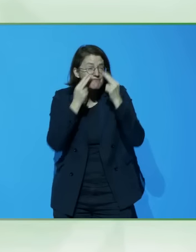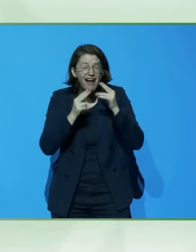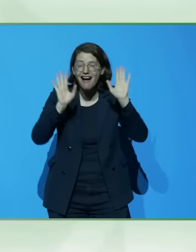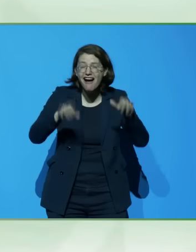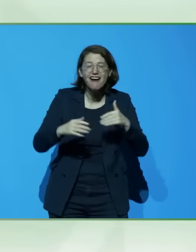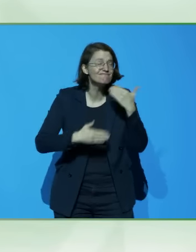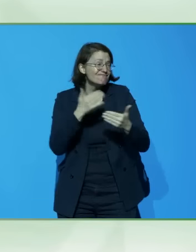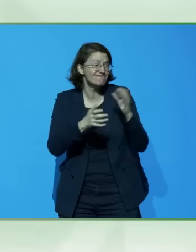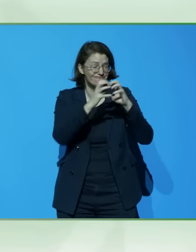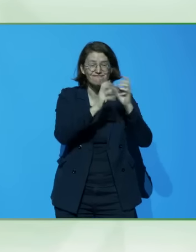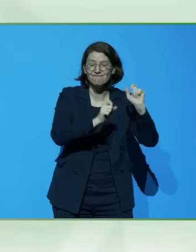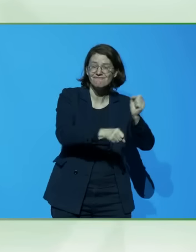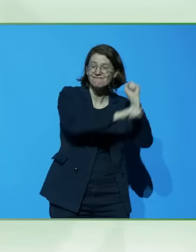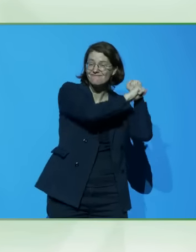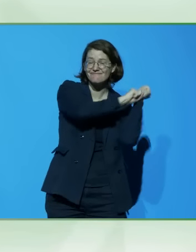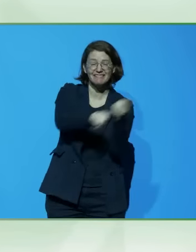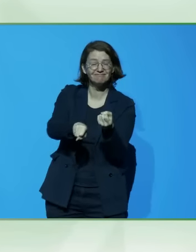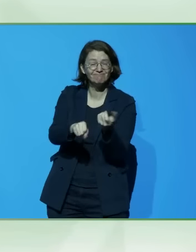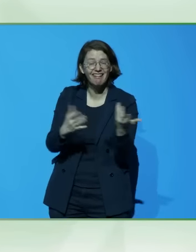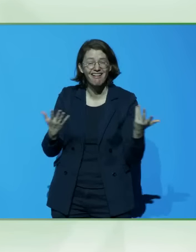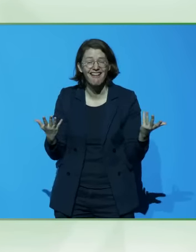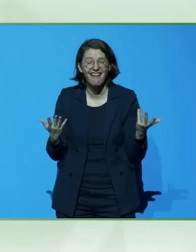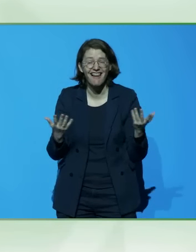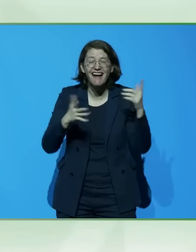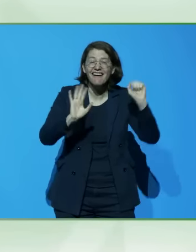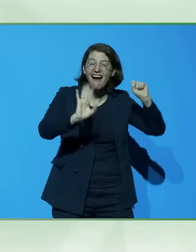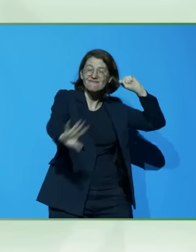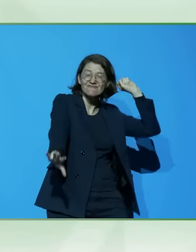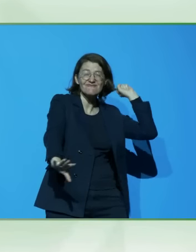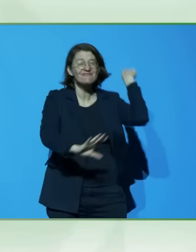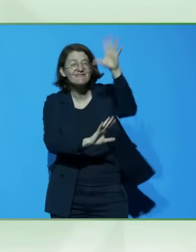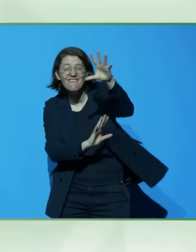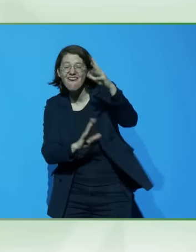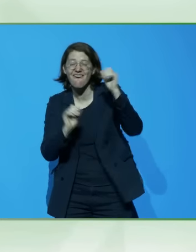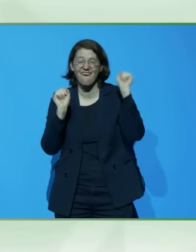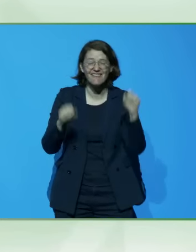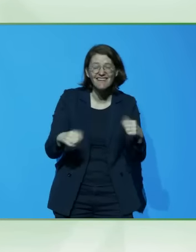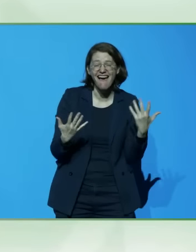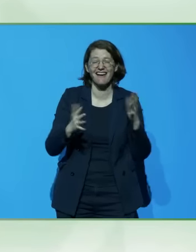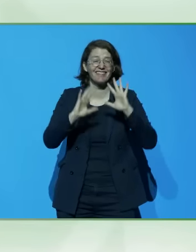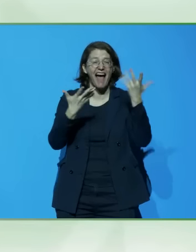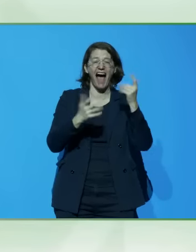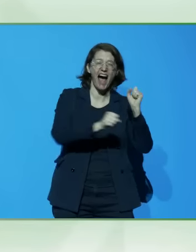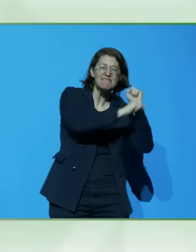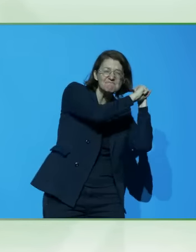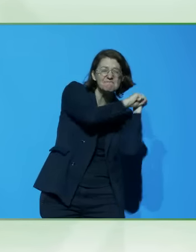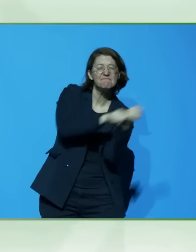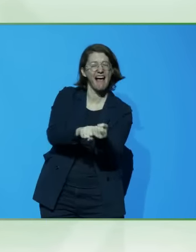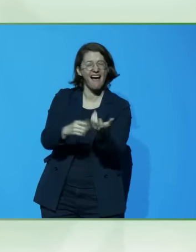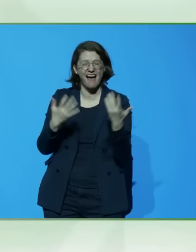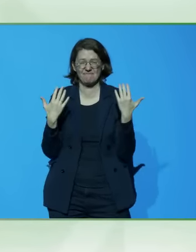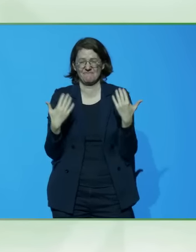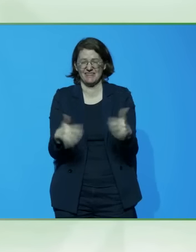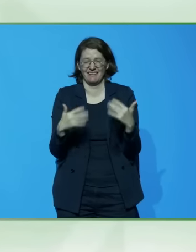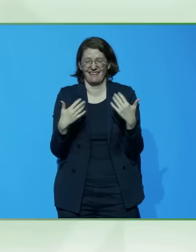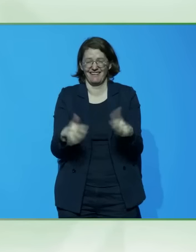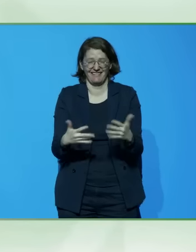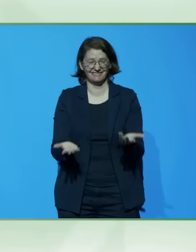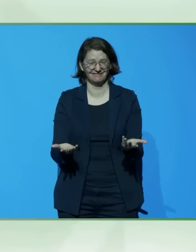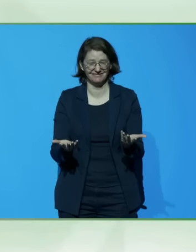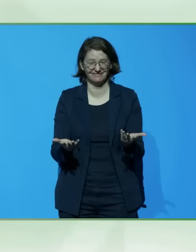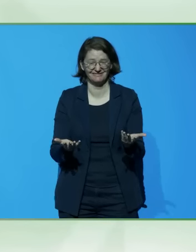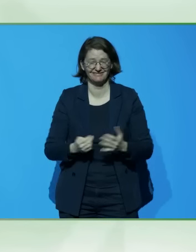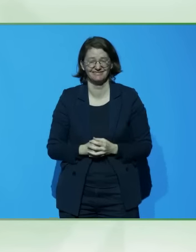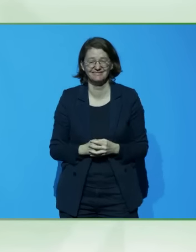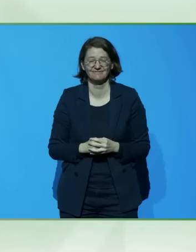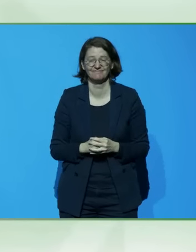ball, you're in luck. Today at 1:30, on the second floor, outside of Boardroom A, the meeting point will be outside